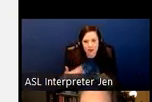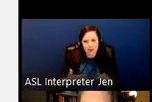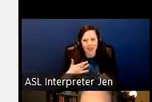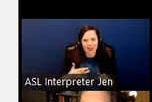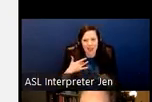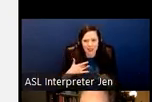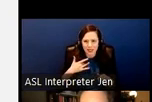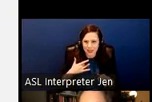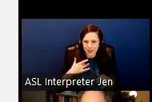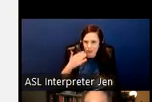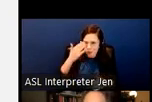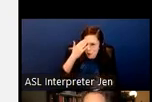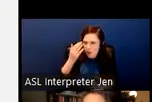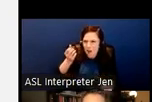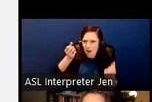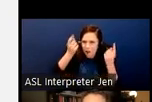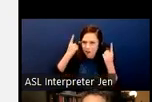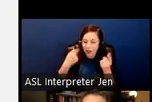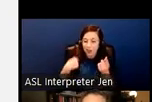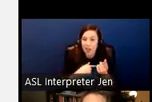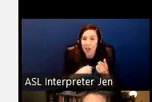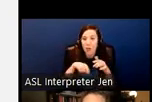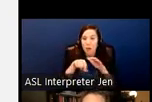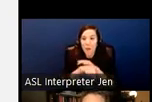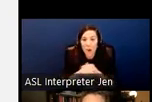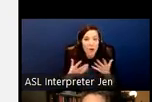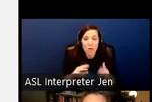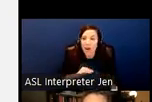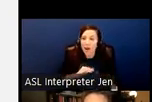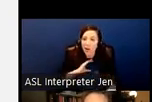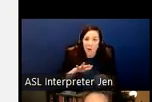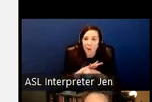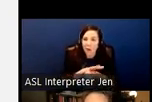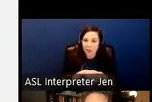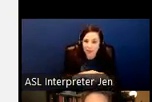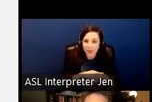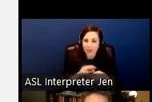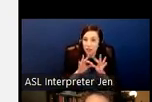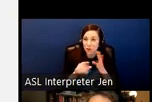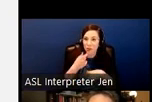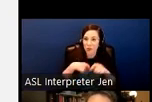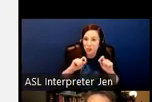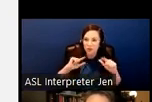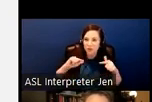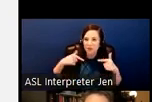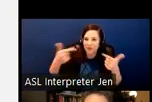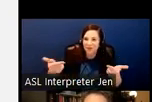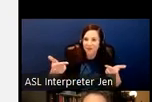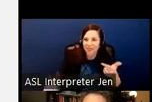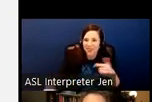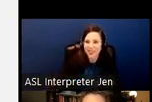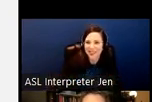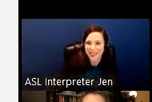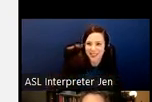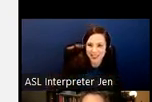the knowing, the knowledge that all of us are born whole. We're all born with this. And the reality, however, is that